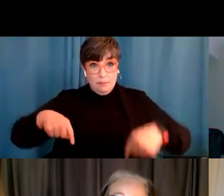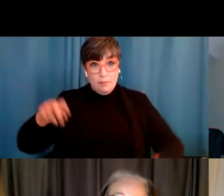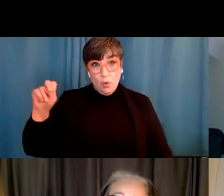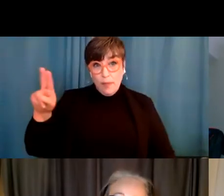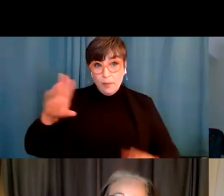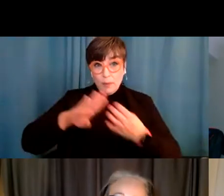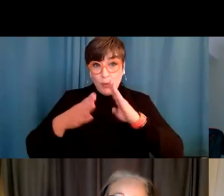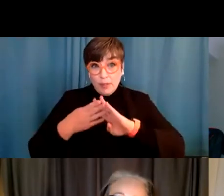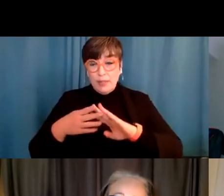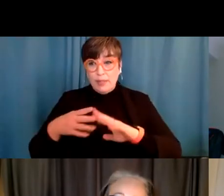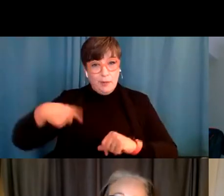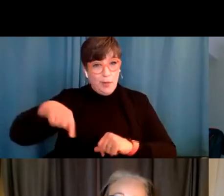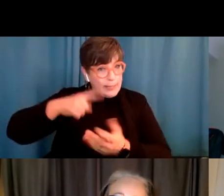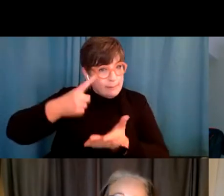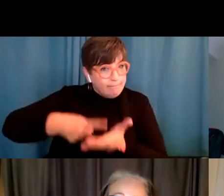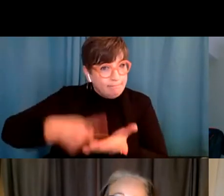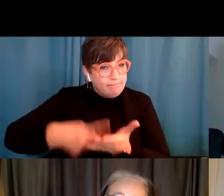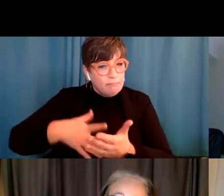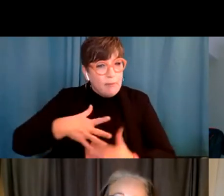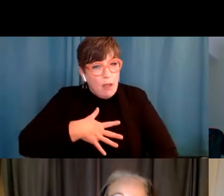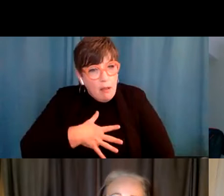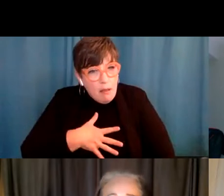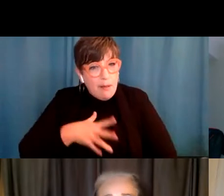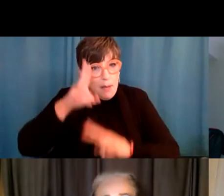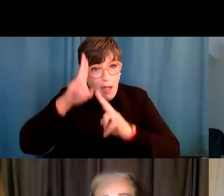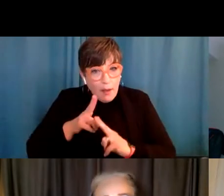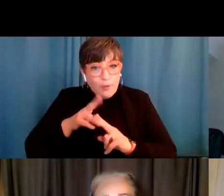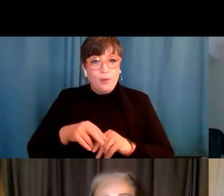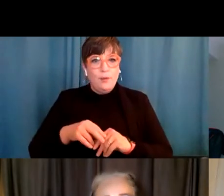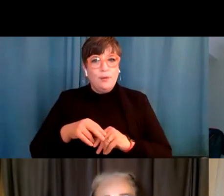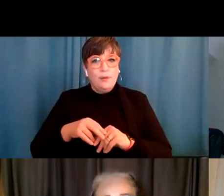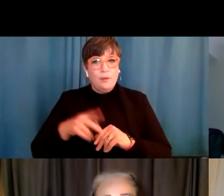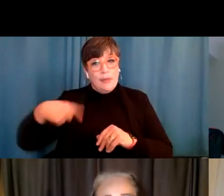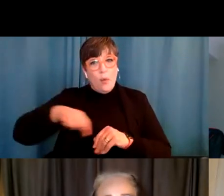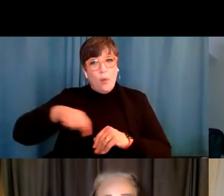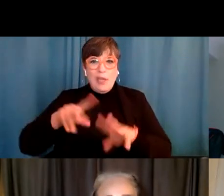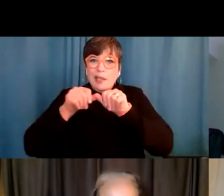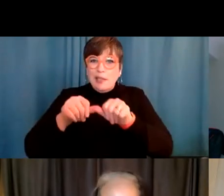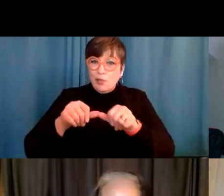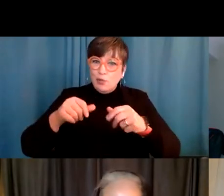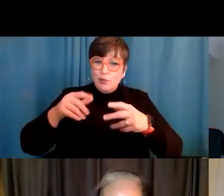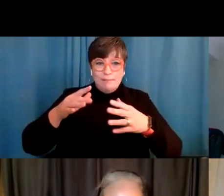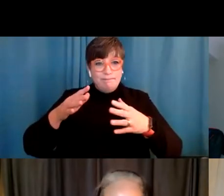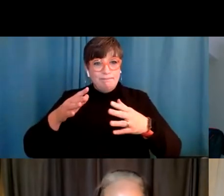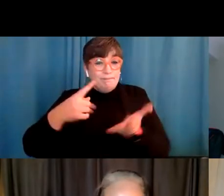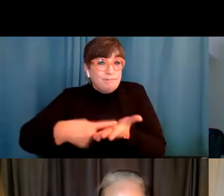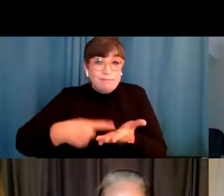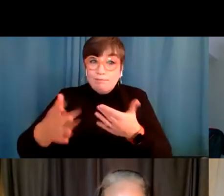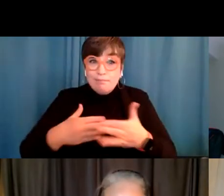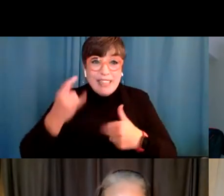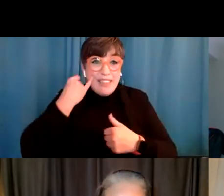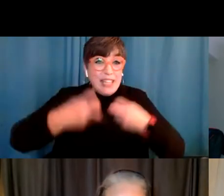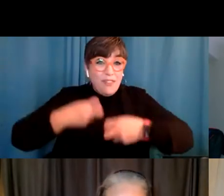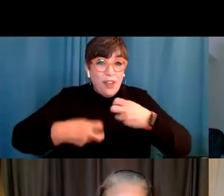and I believe and honored that we have grown increasingly comfortable with having difficult conversations. I suspect much like